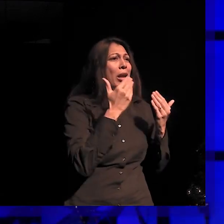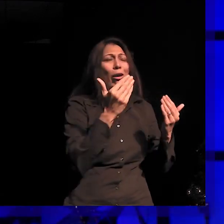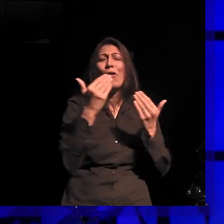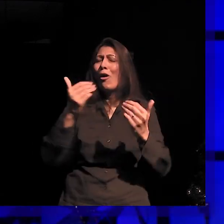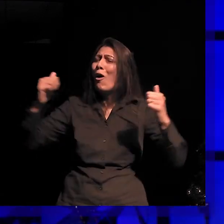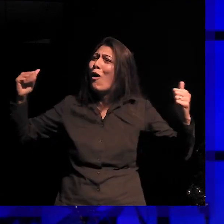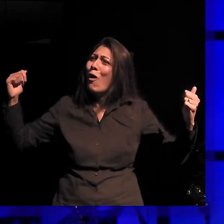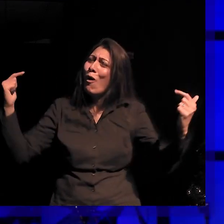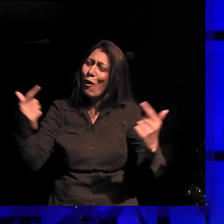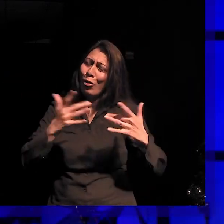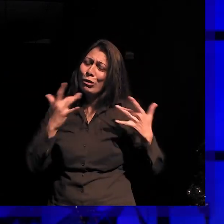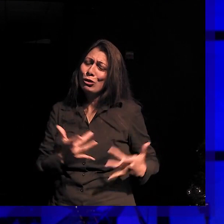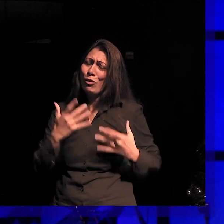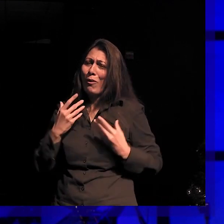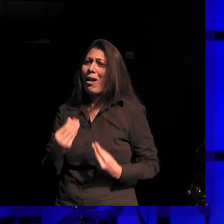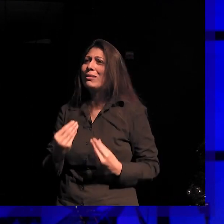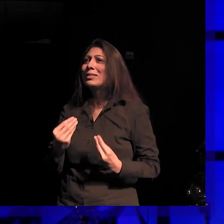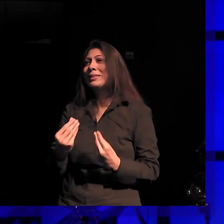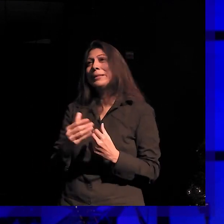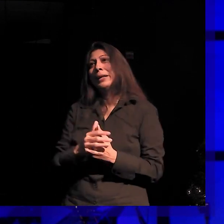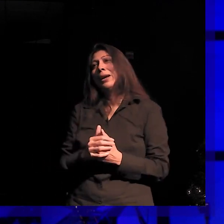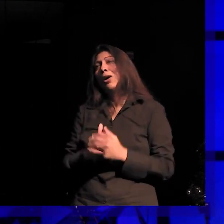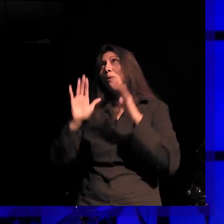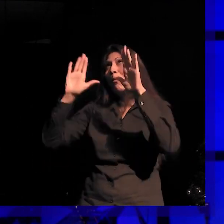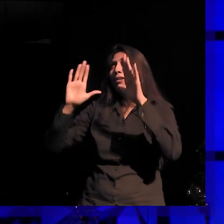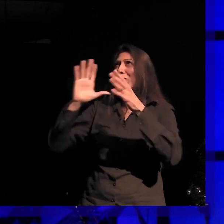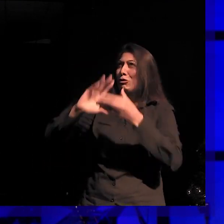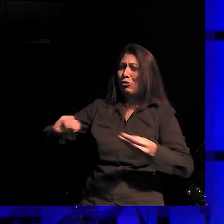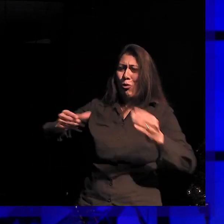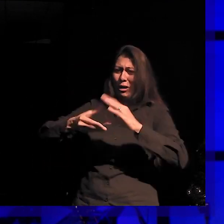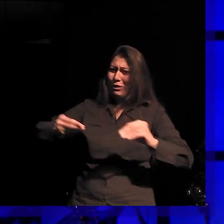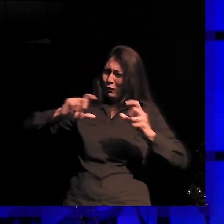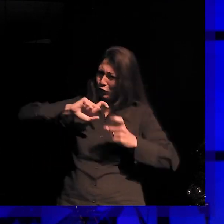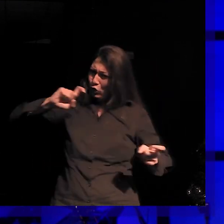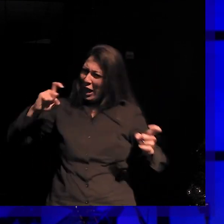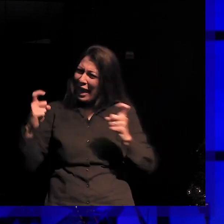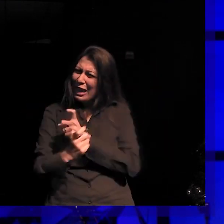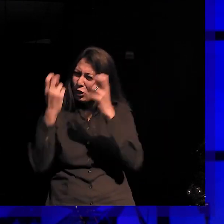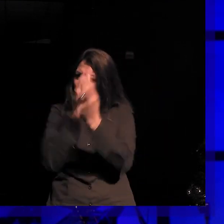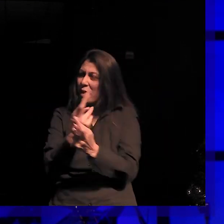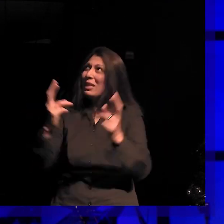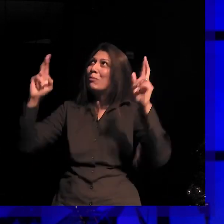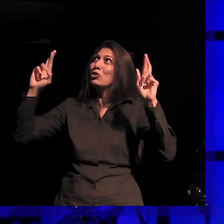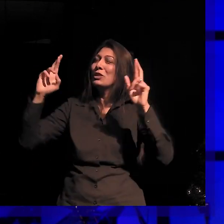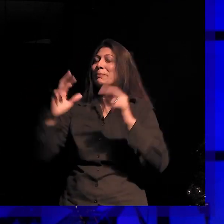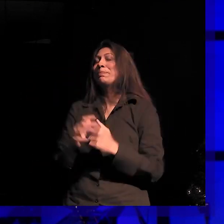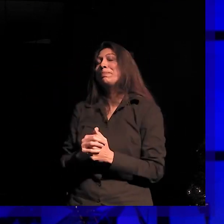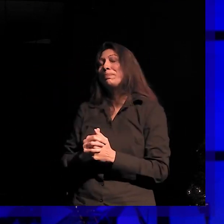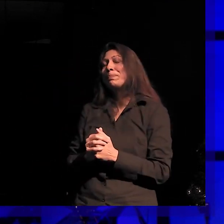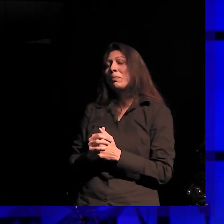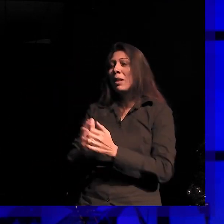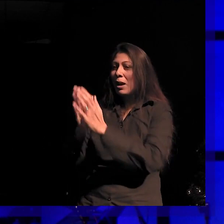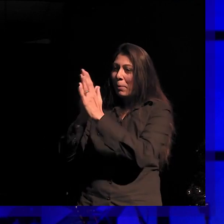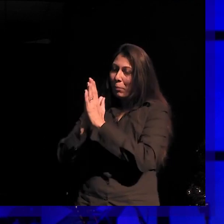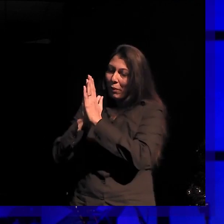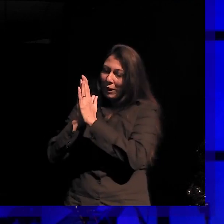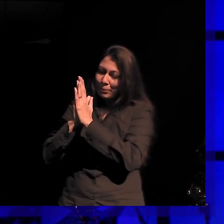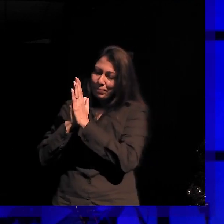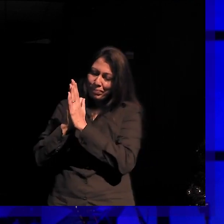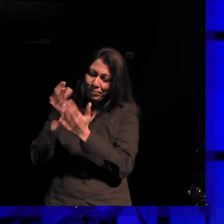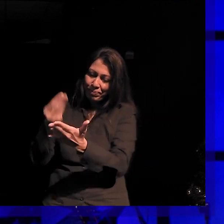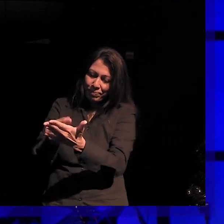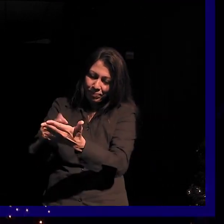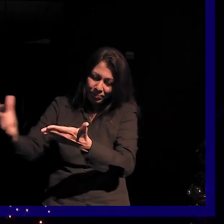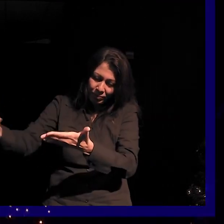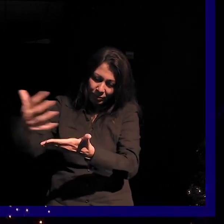all the generosity this year that has created these stories of life transformation and redemption that we are all a part of. So let's pray over our offering